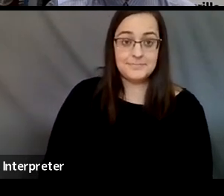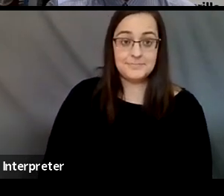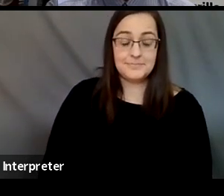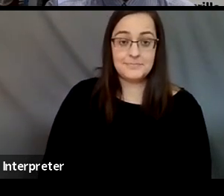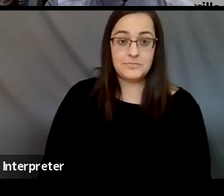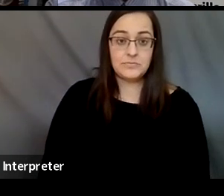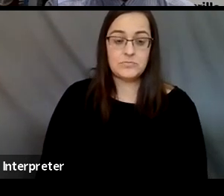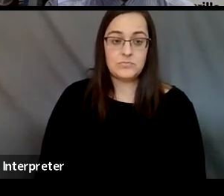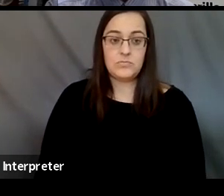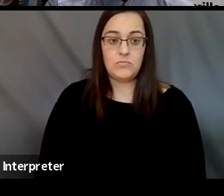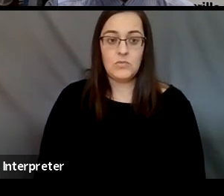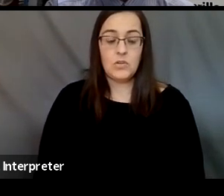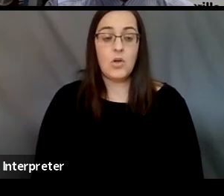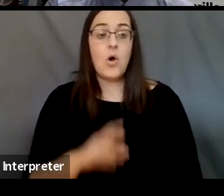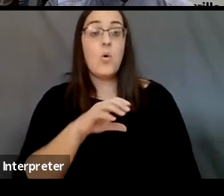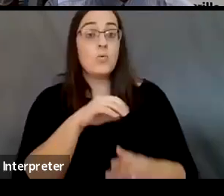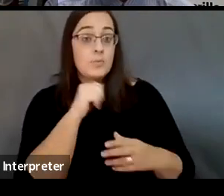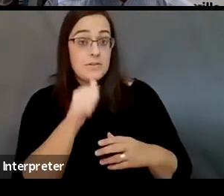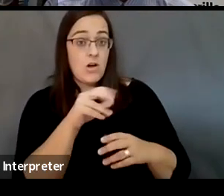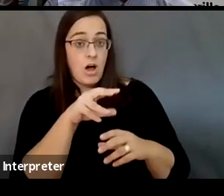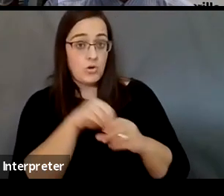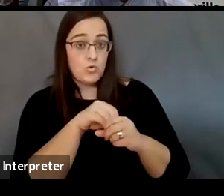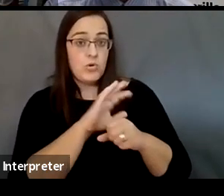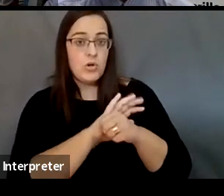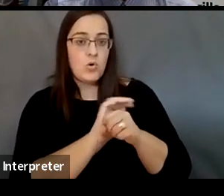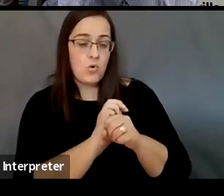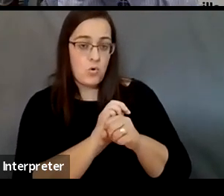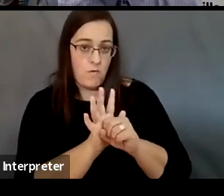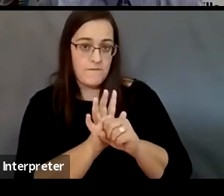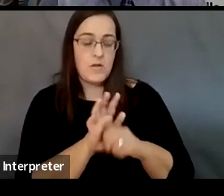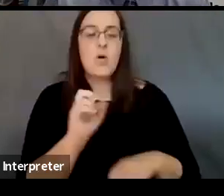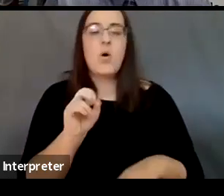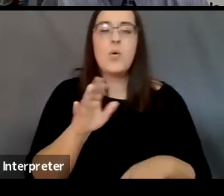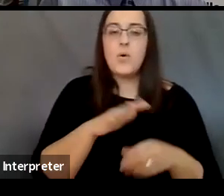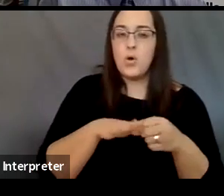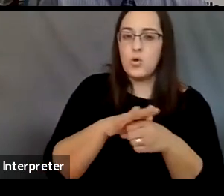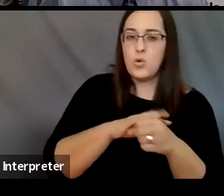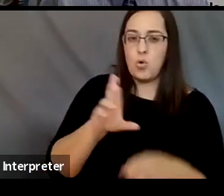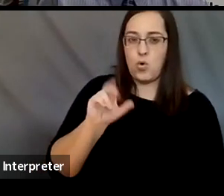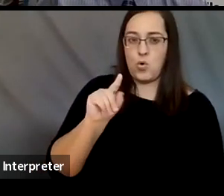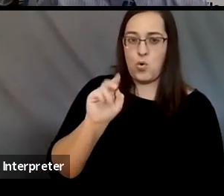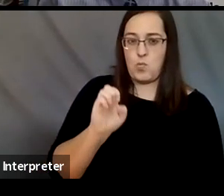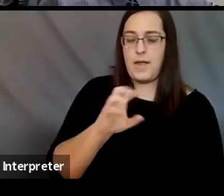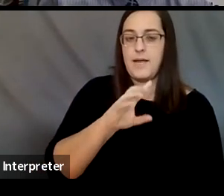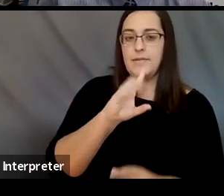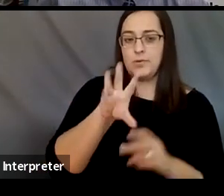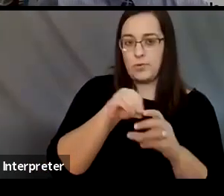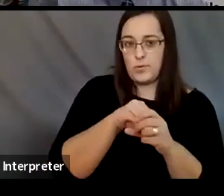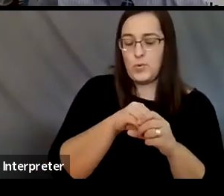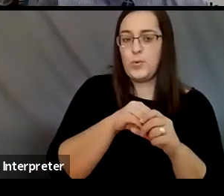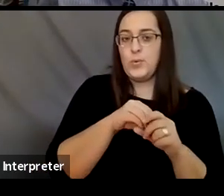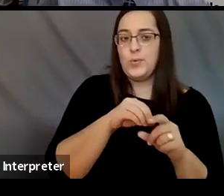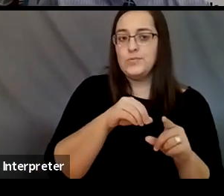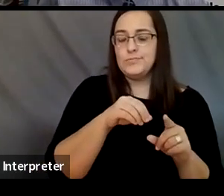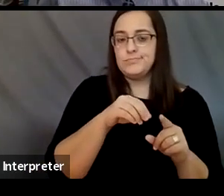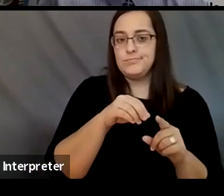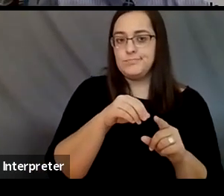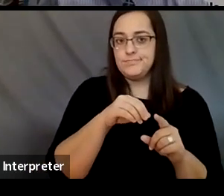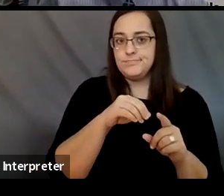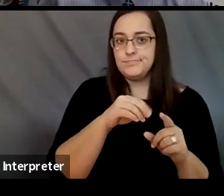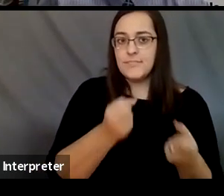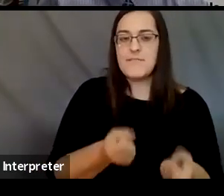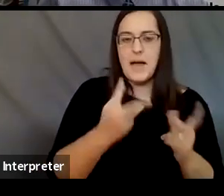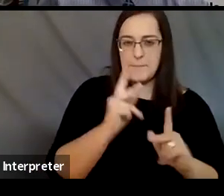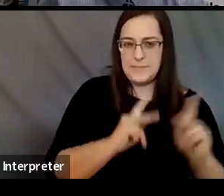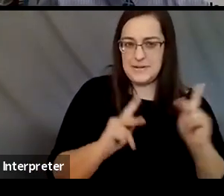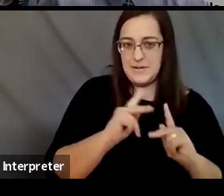besides COVID? Yes. No, so our local rate would only include those, the number of